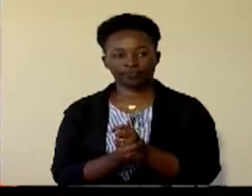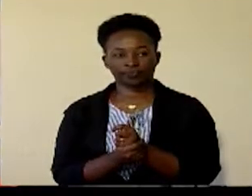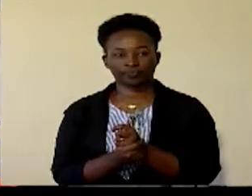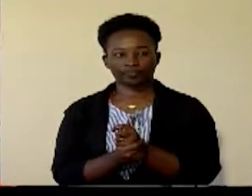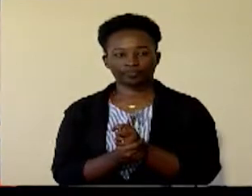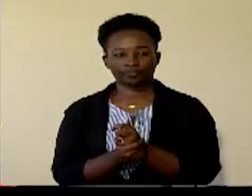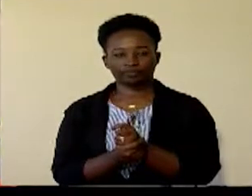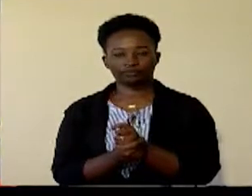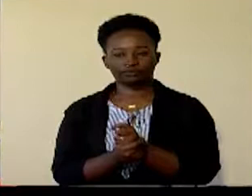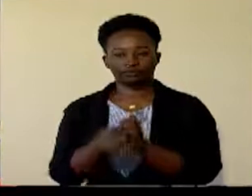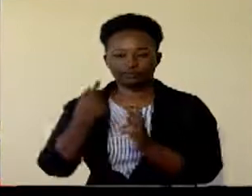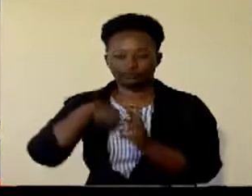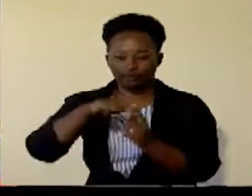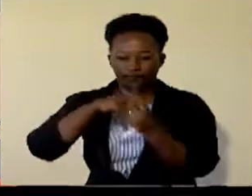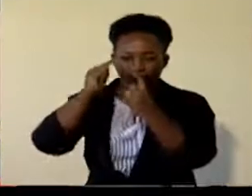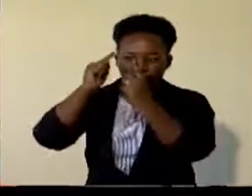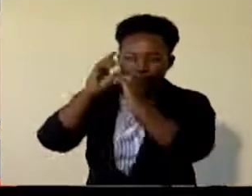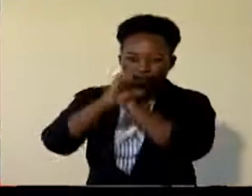Exporting. We are targeting the foreign market.